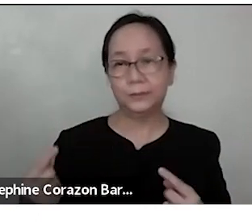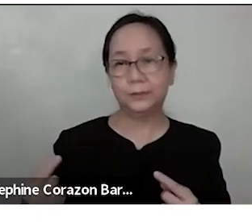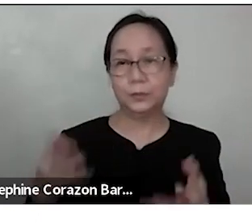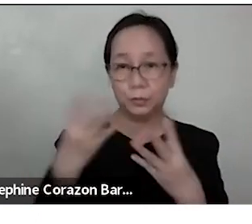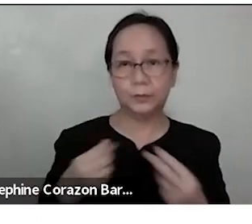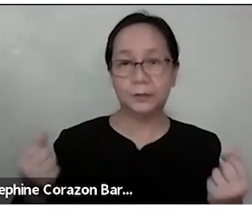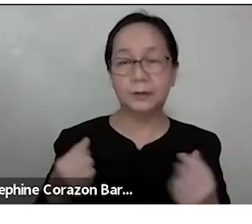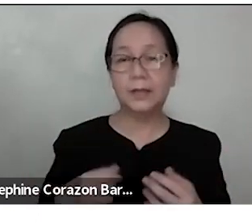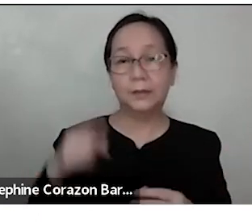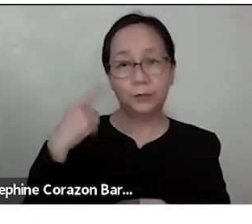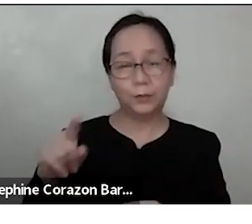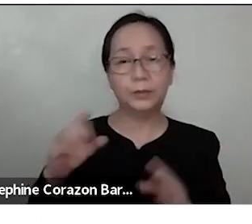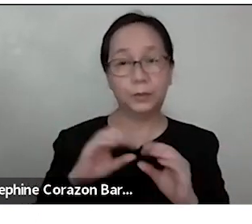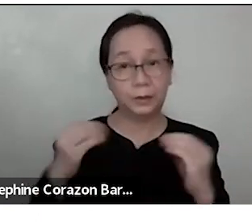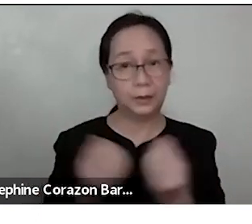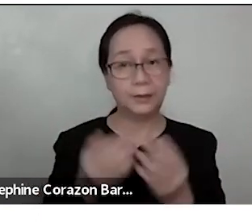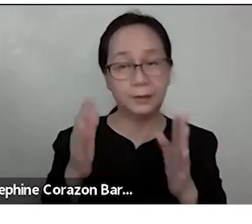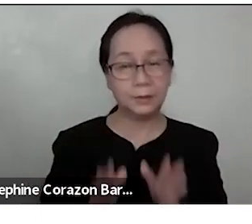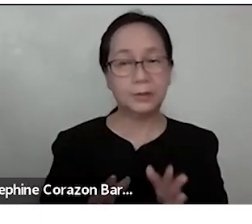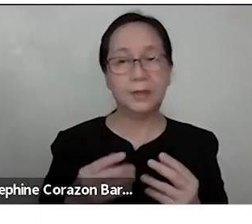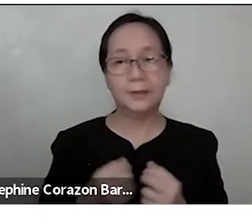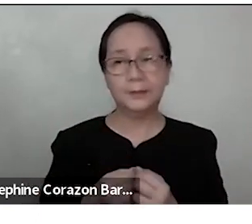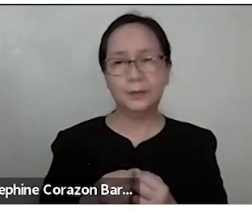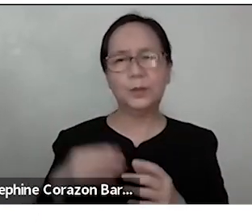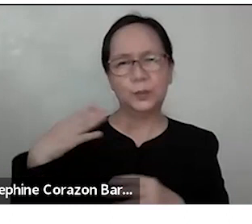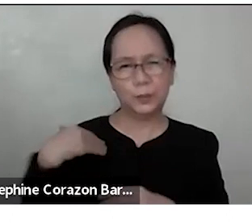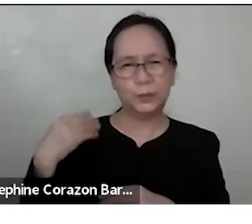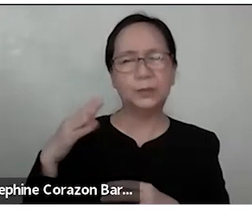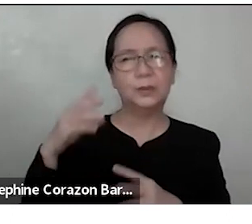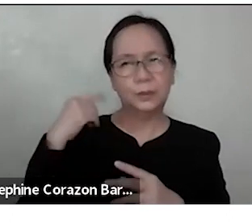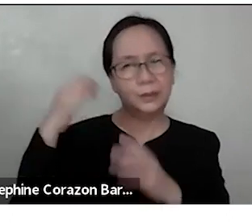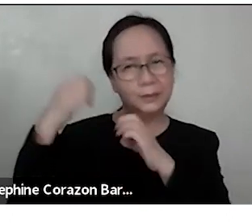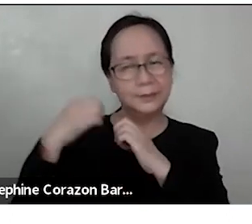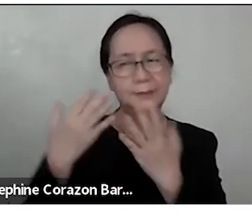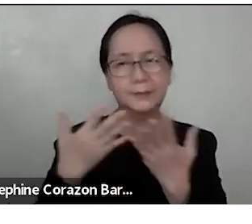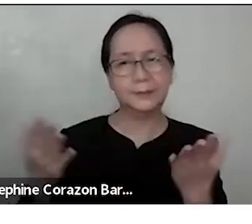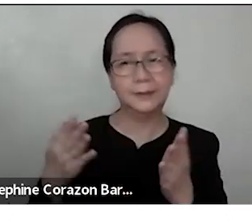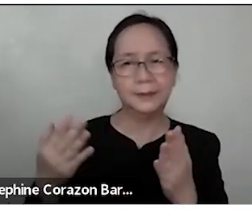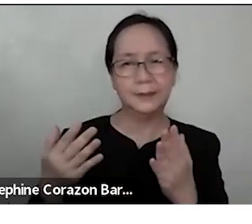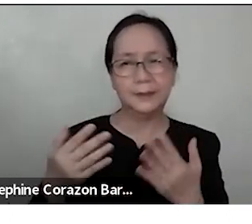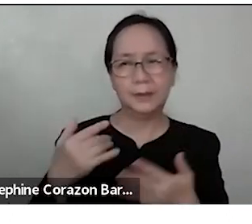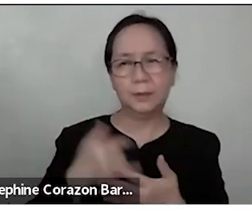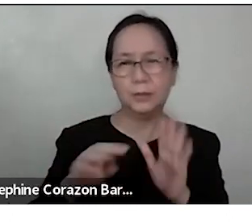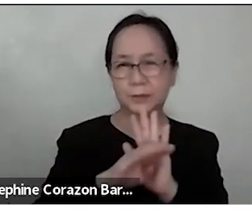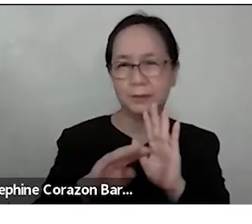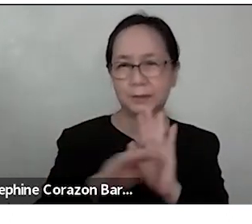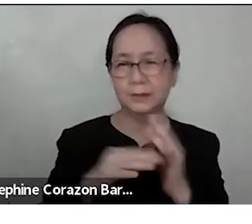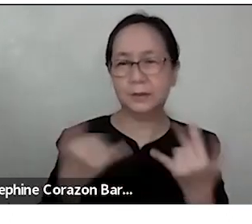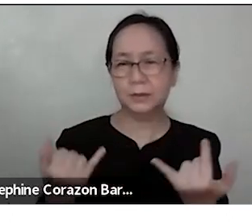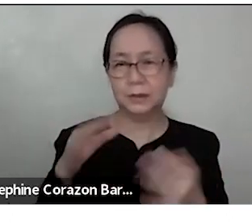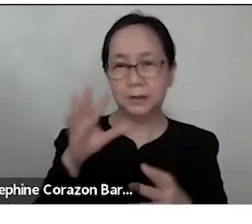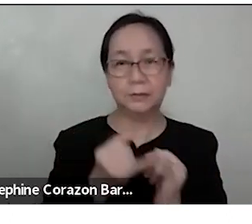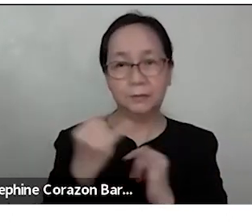for the organizers or supporting partners to anticipate these barriers and identify possible solutions, even